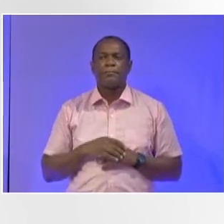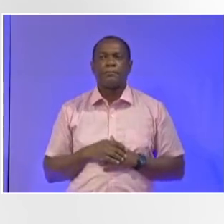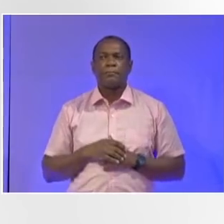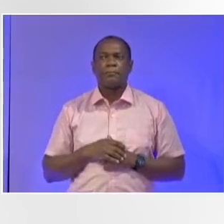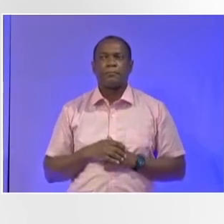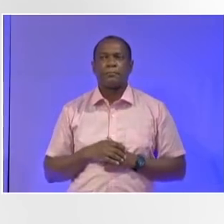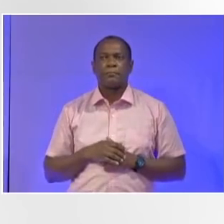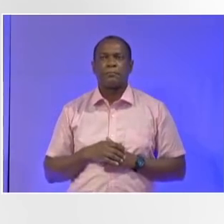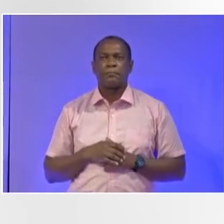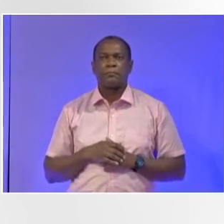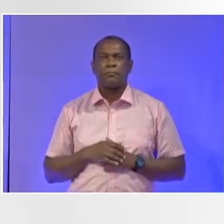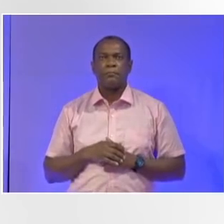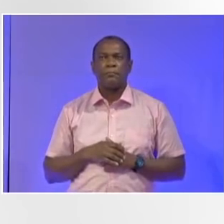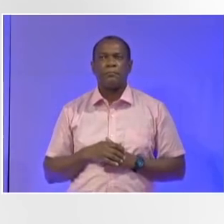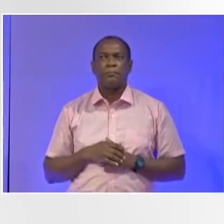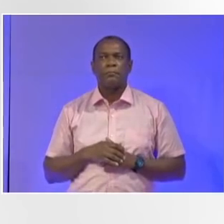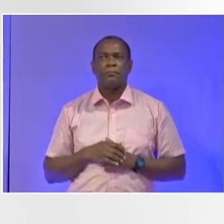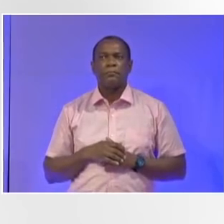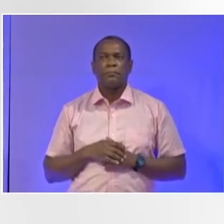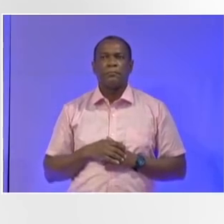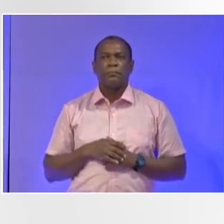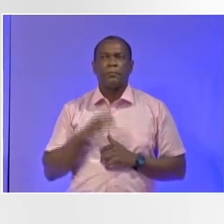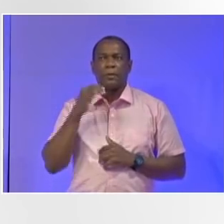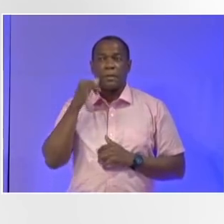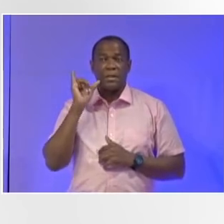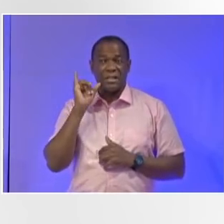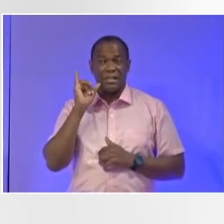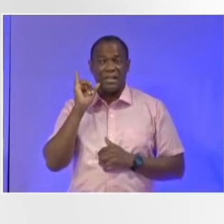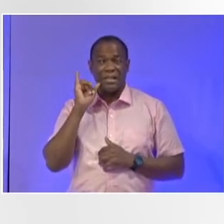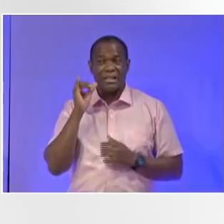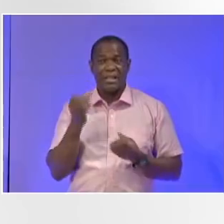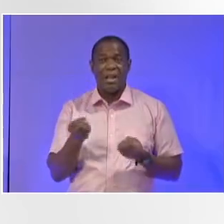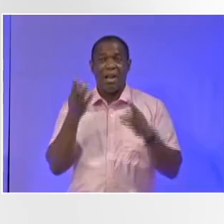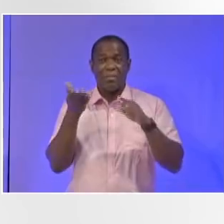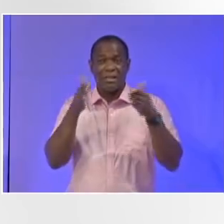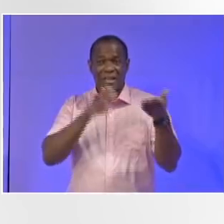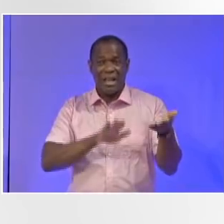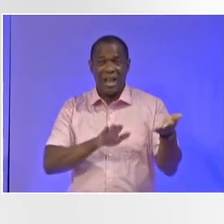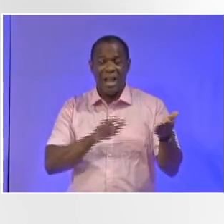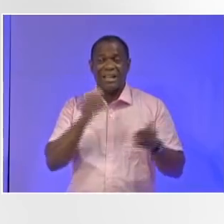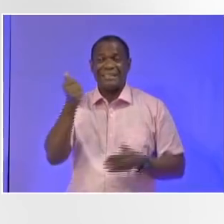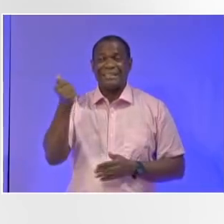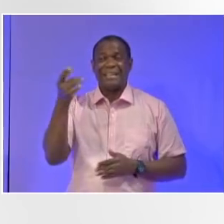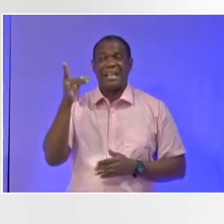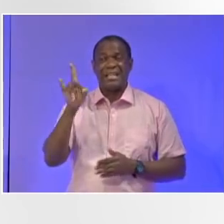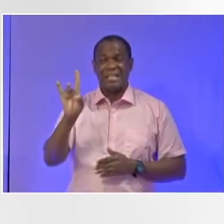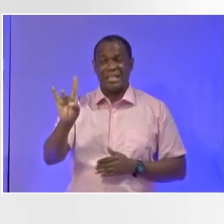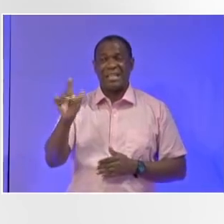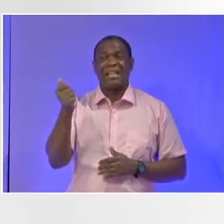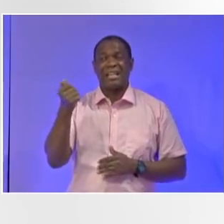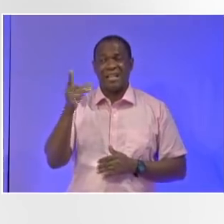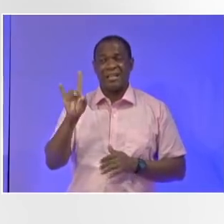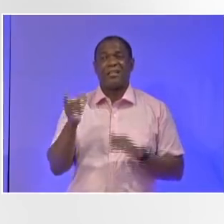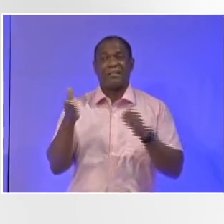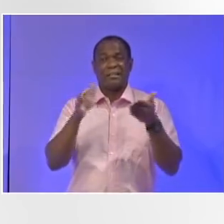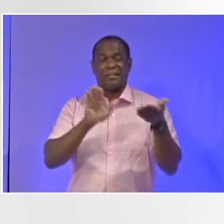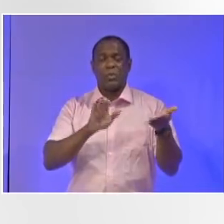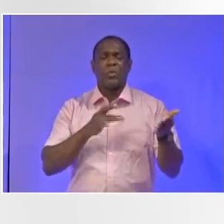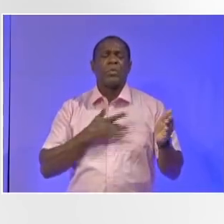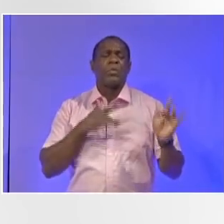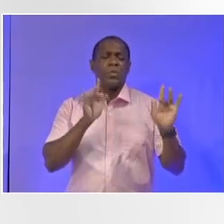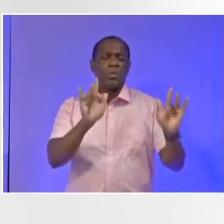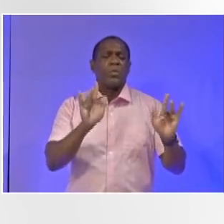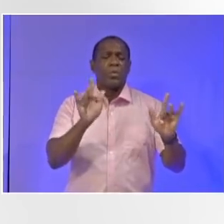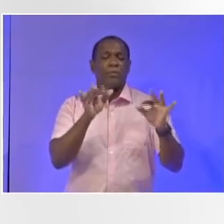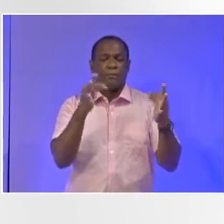facilities. Yesterday, we again, unfortunately, saw 18 reported deaths, and condolences go out to their loved